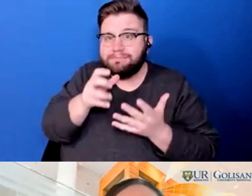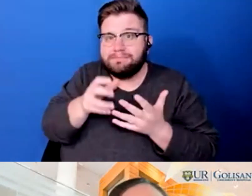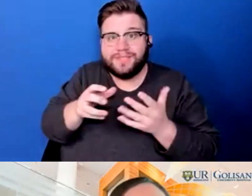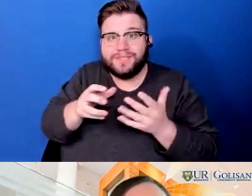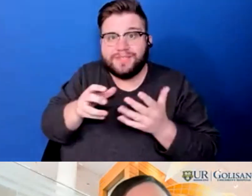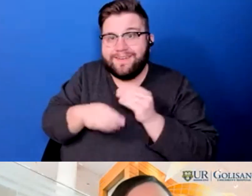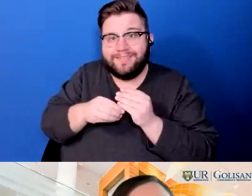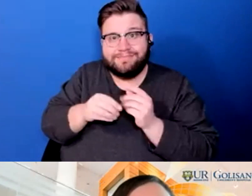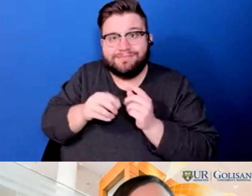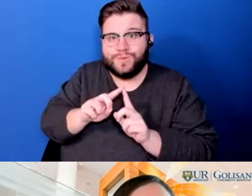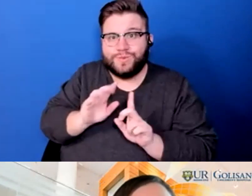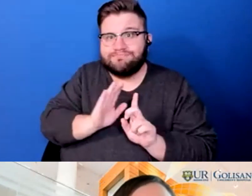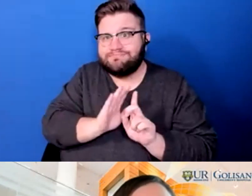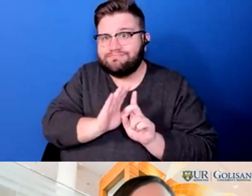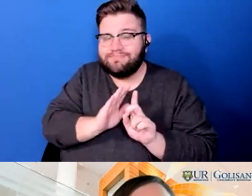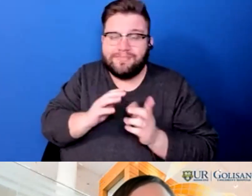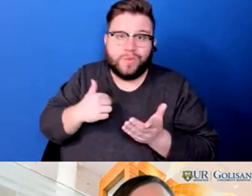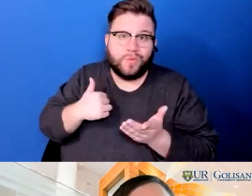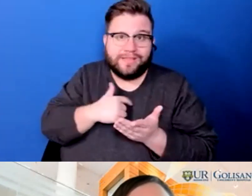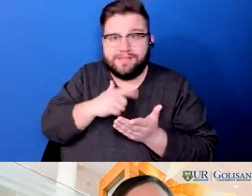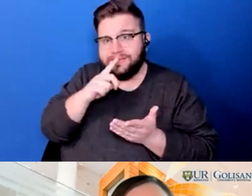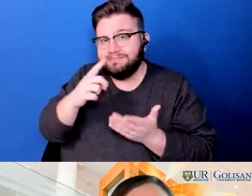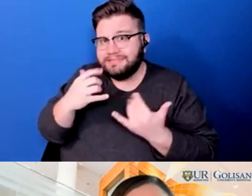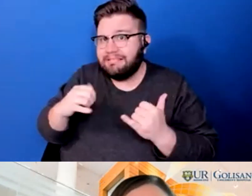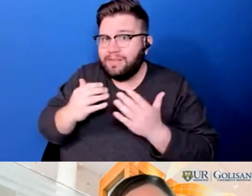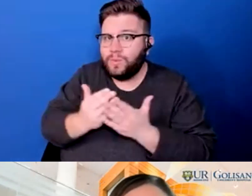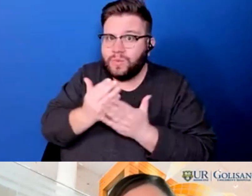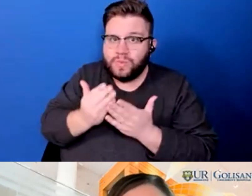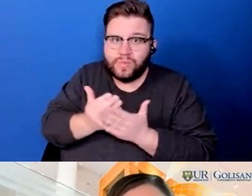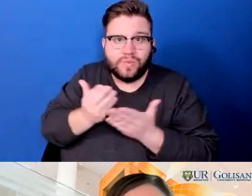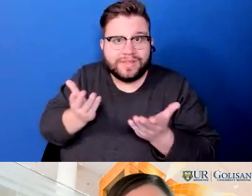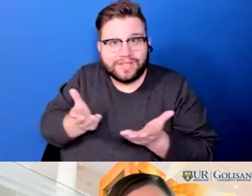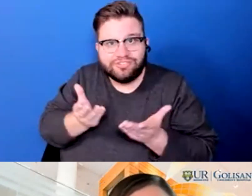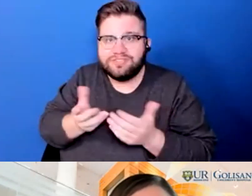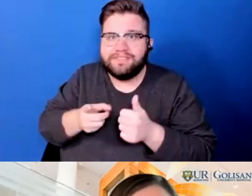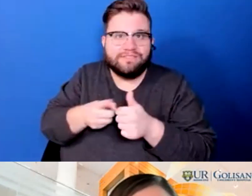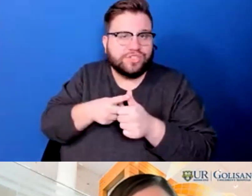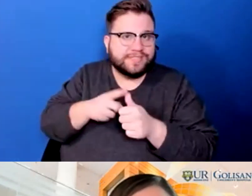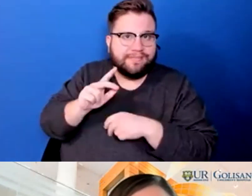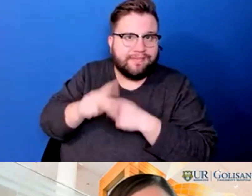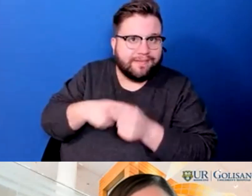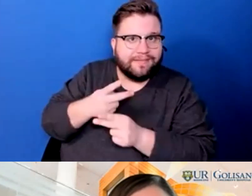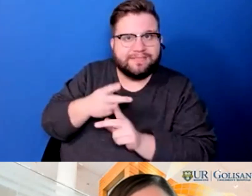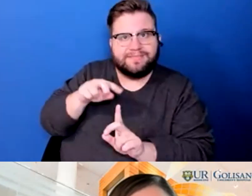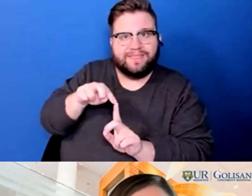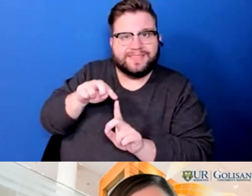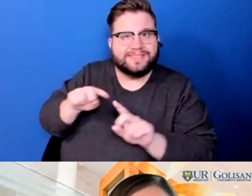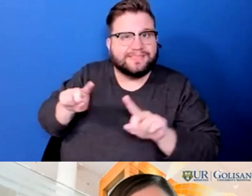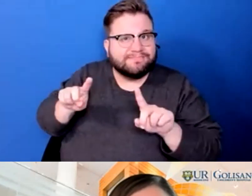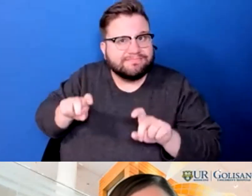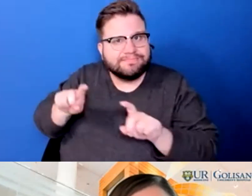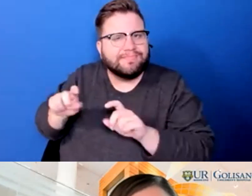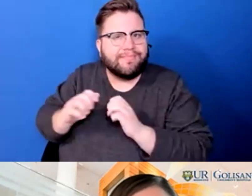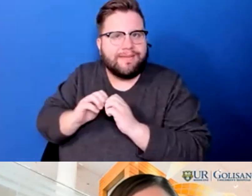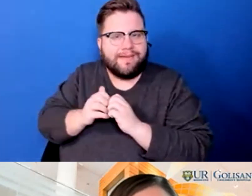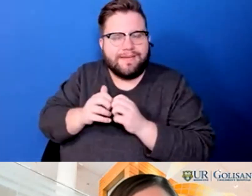trying to listen carefully to what we're hearing in our first effort at this kind of work as to how we might be able to grow it in a way